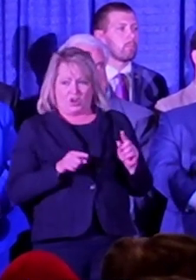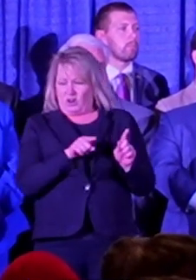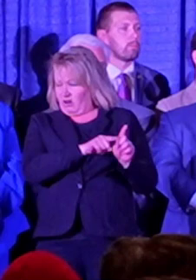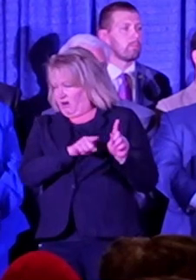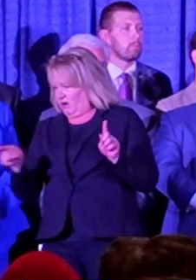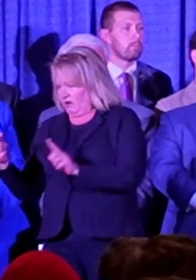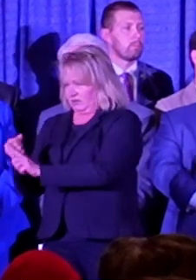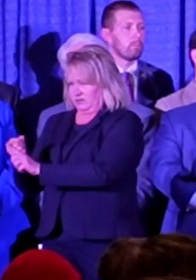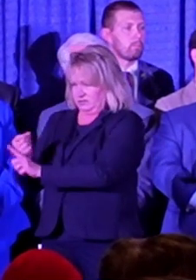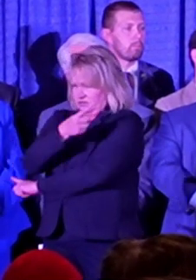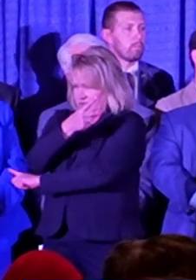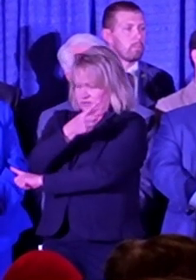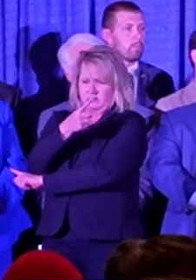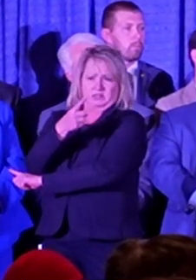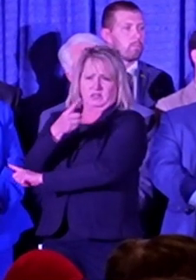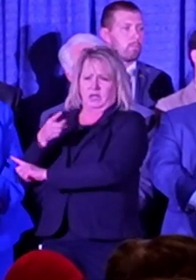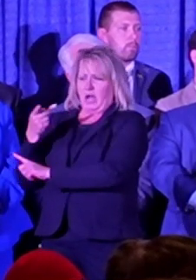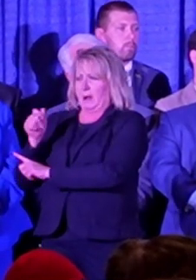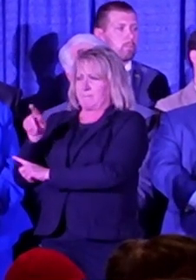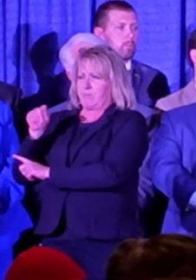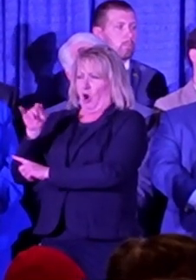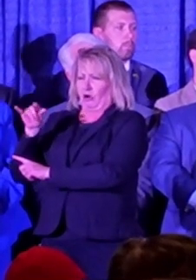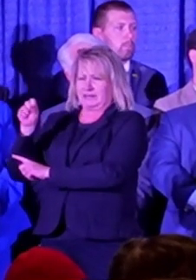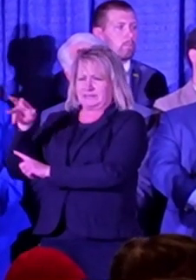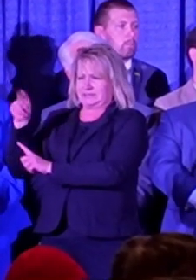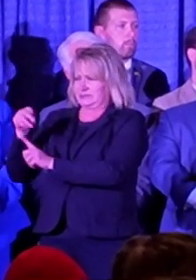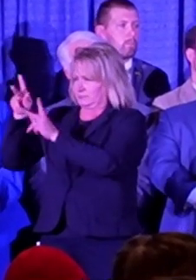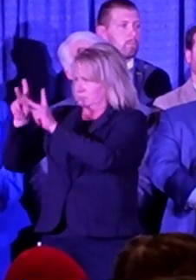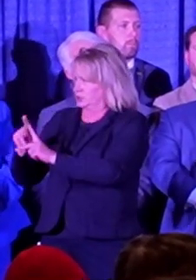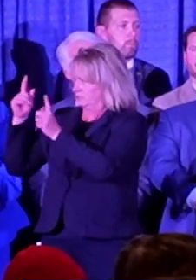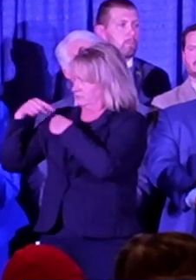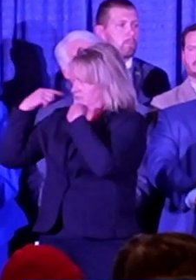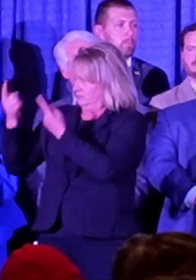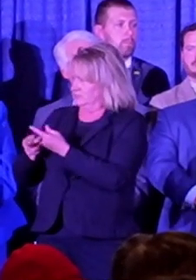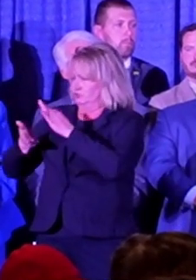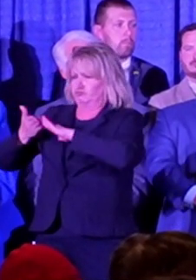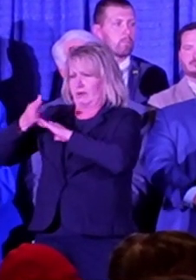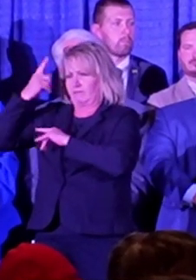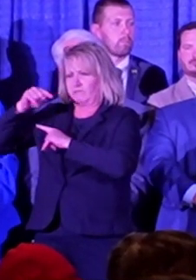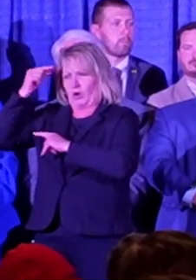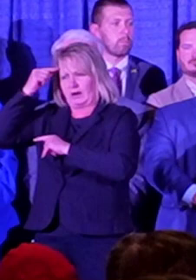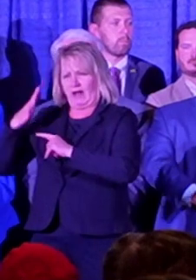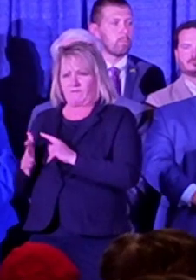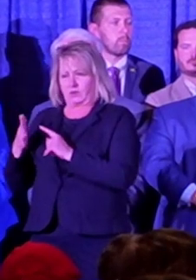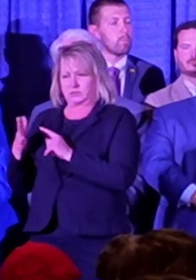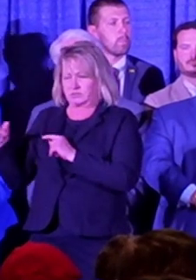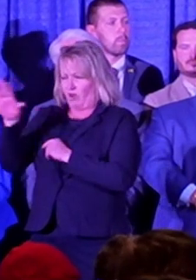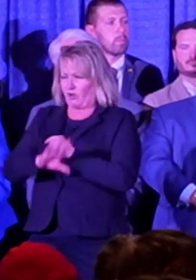Extreme partisan individual has ever run for governor in the